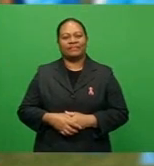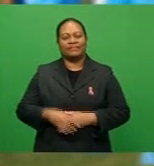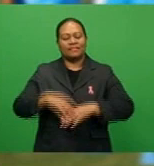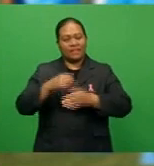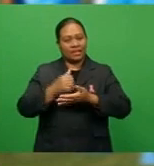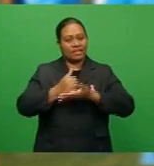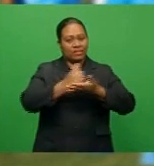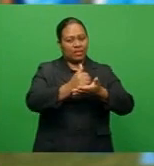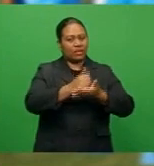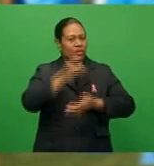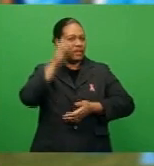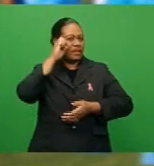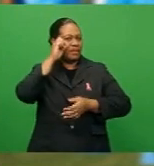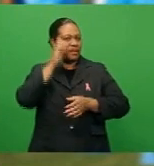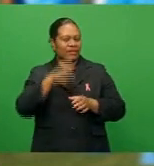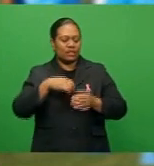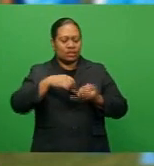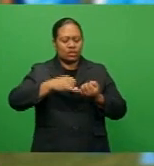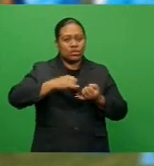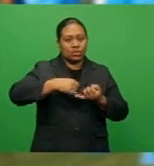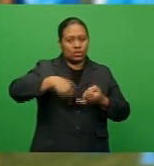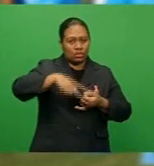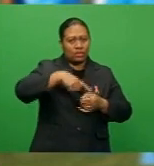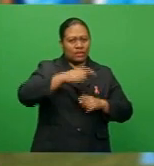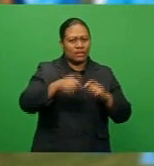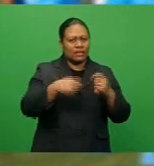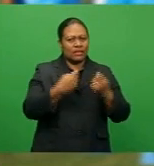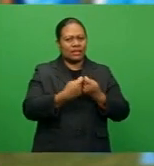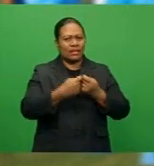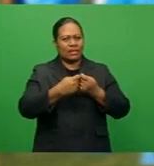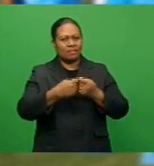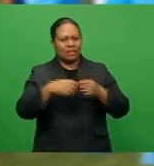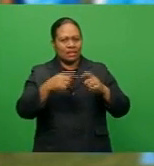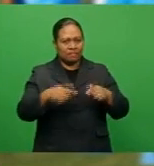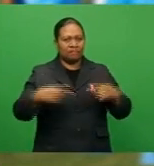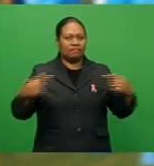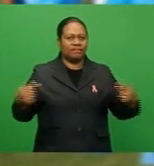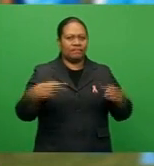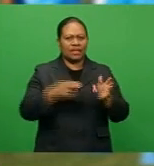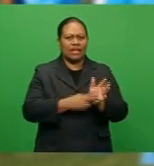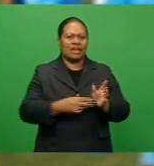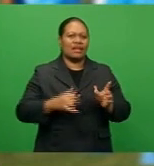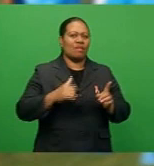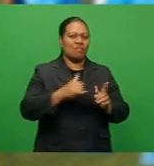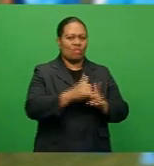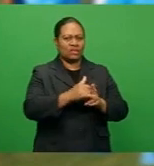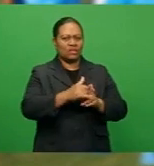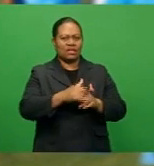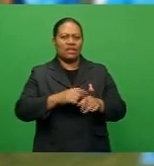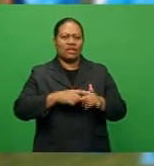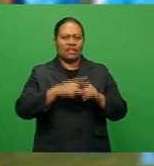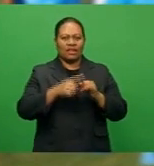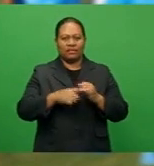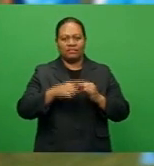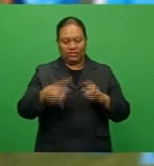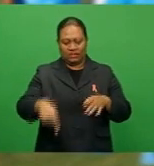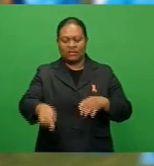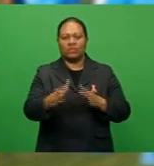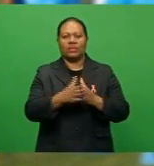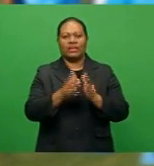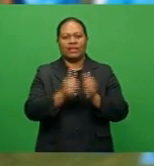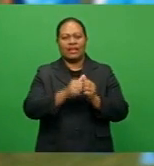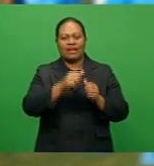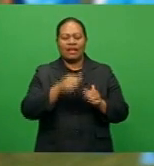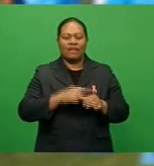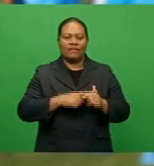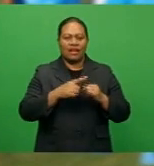Fans can expect the young Ramsami Suva side to take the field against Namosi in the final round of the Skipper Cup competition this weekend.